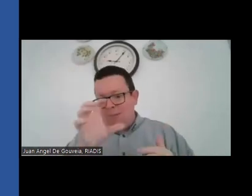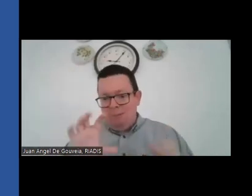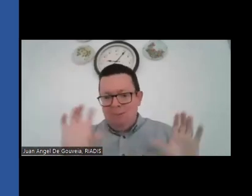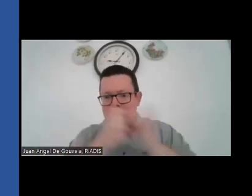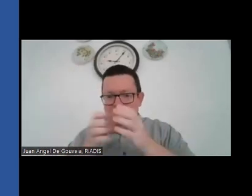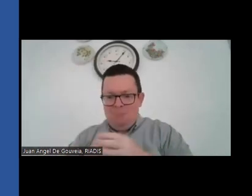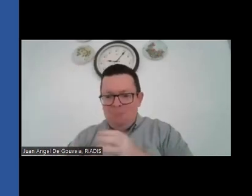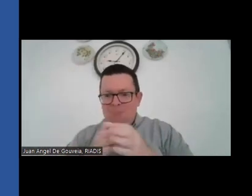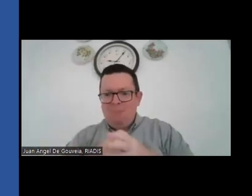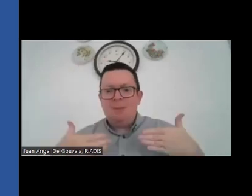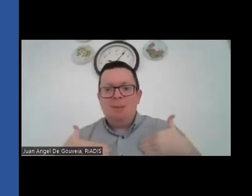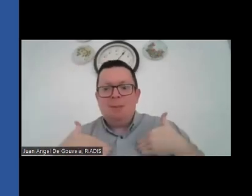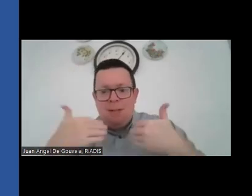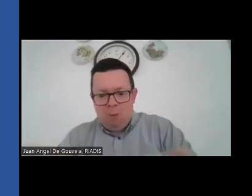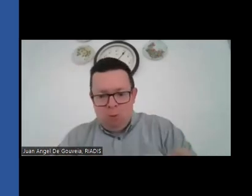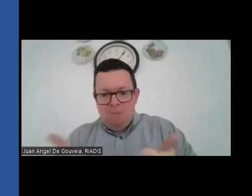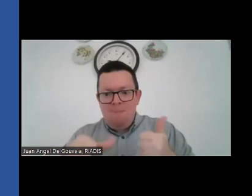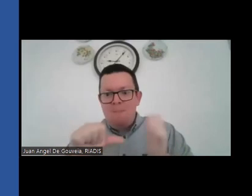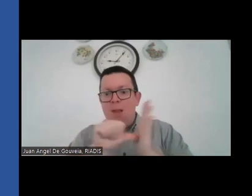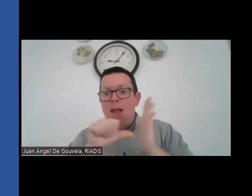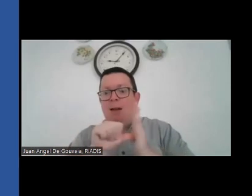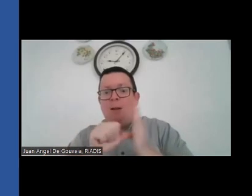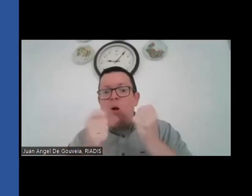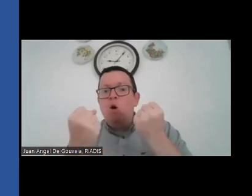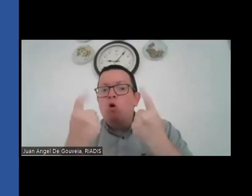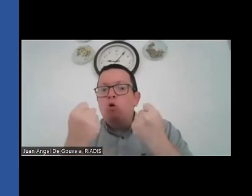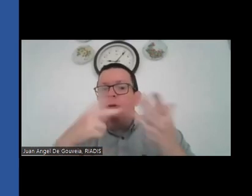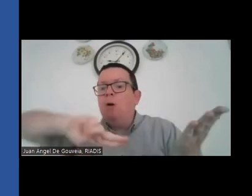with Article 11 of the CRPD,